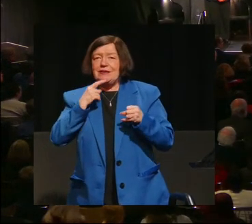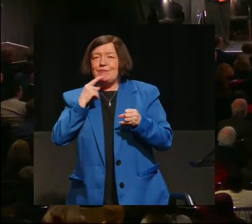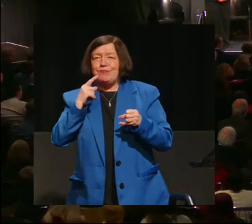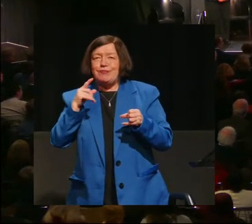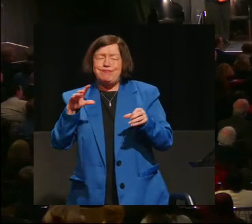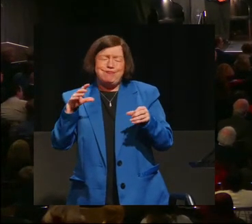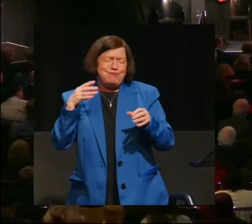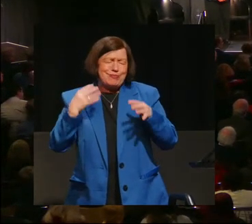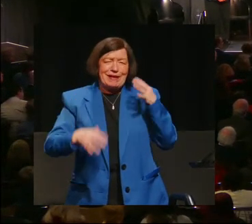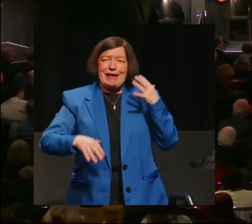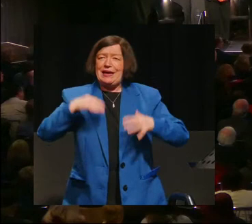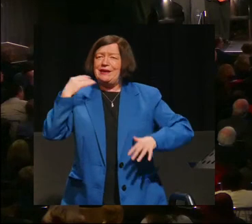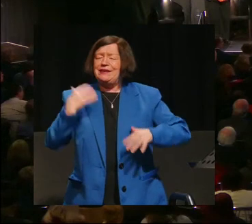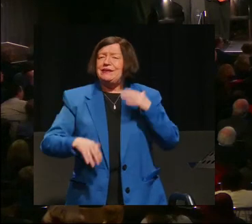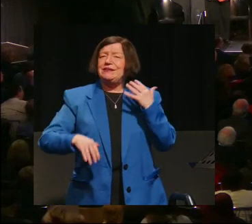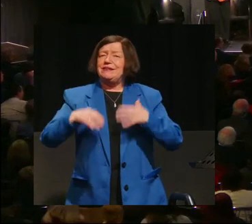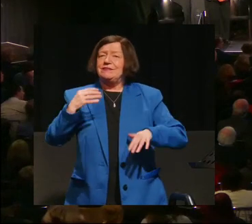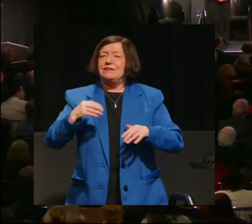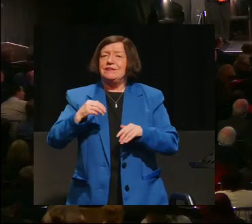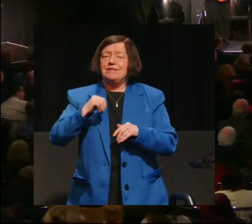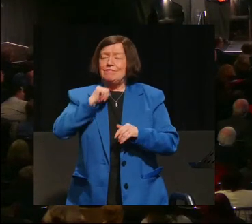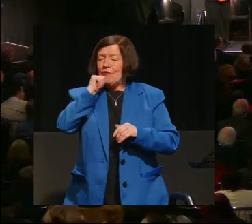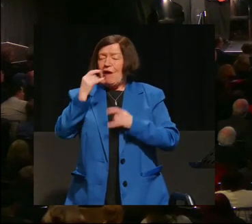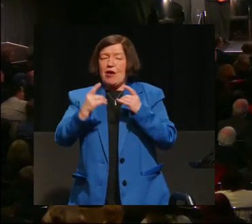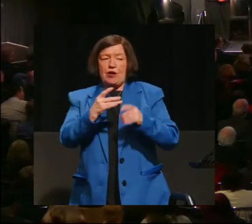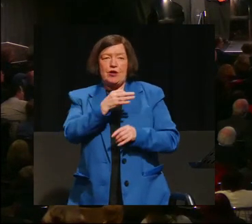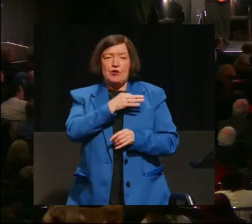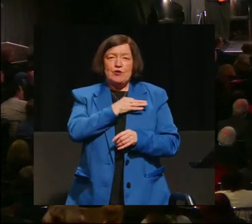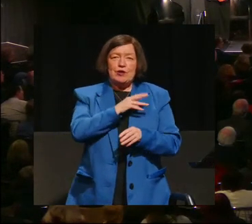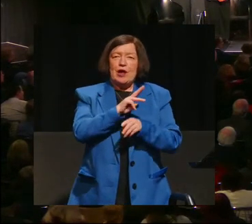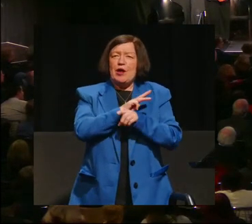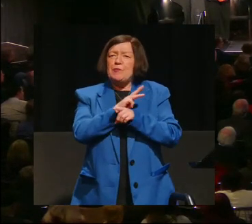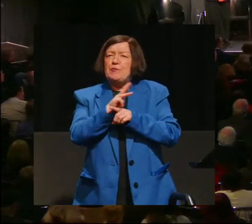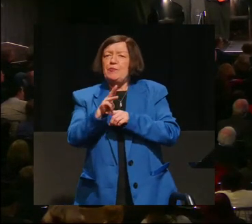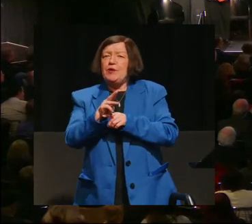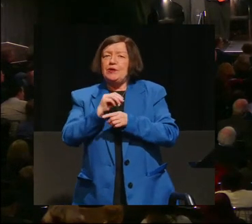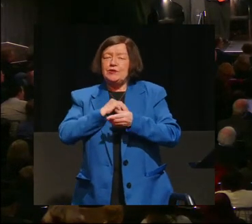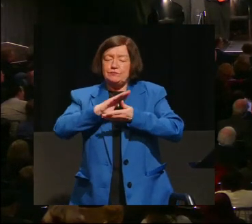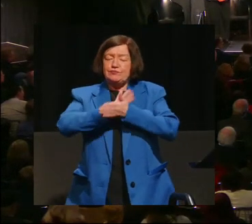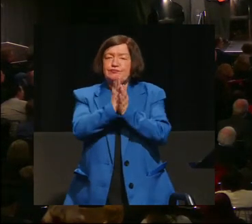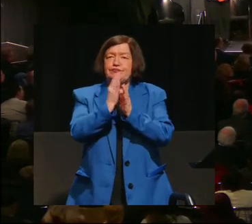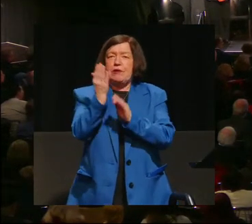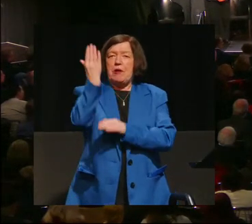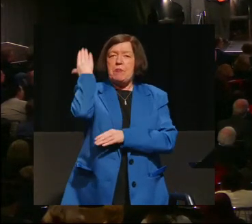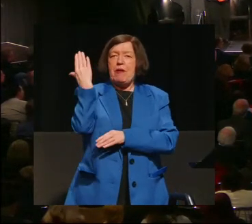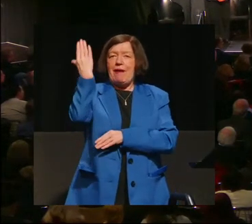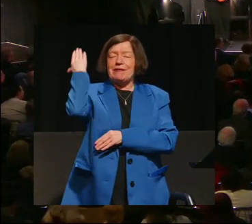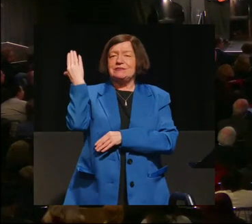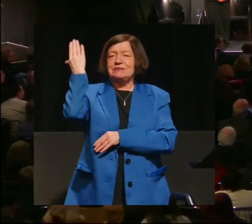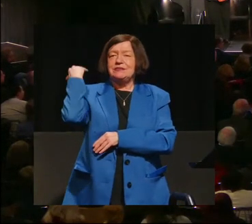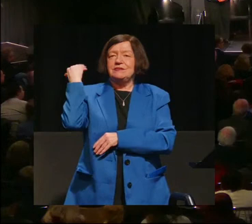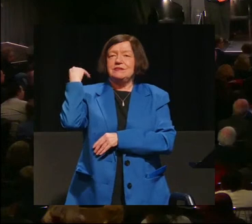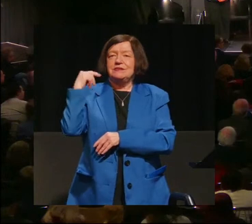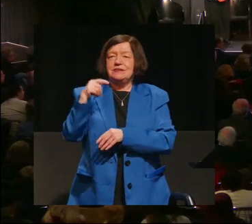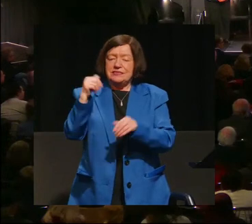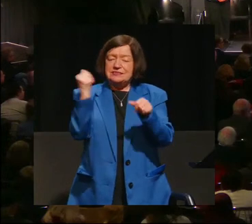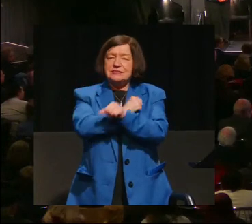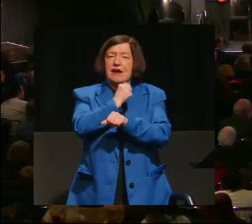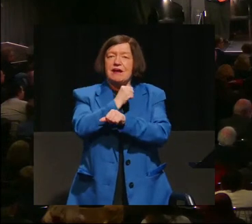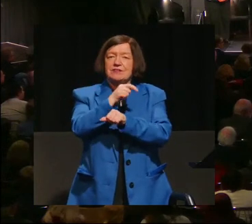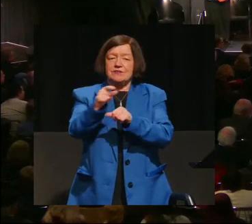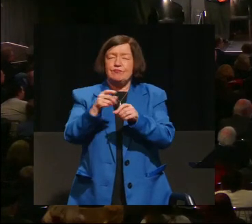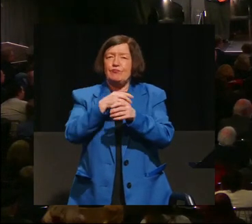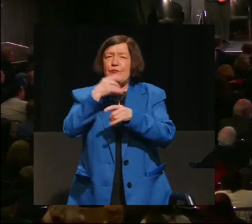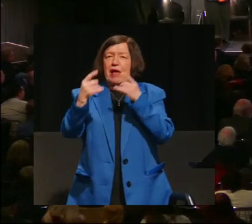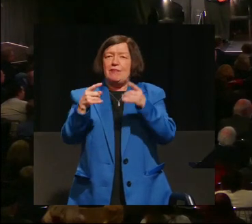pain. Nothing could ever happen good and pure enough to rub out our past. The scars of the outrage